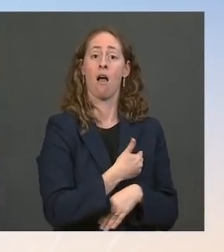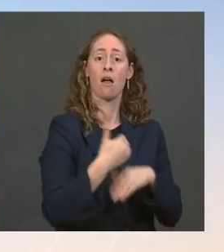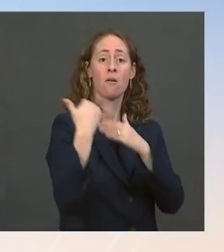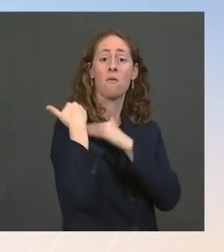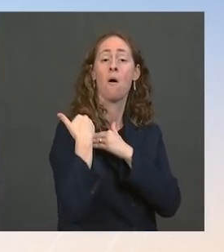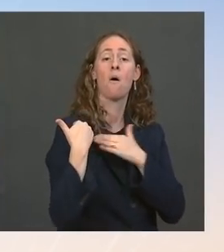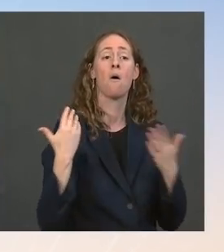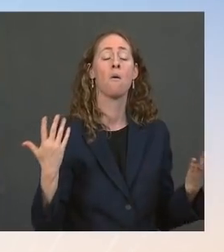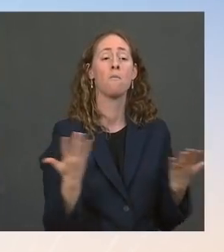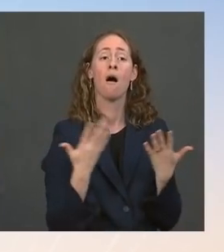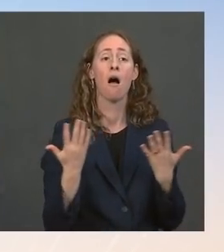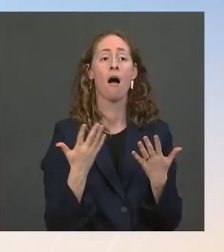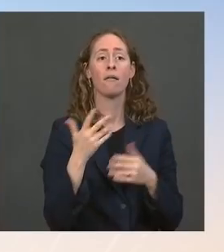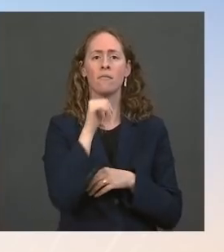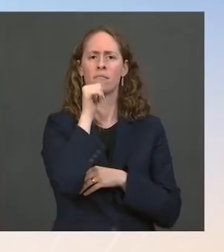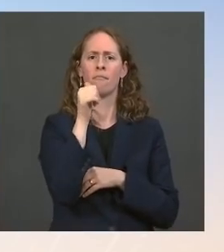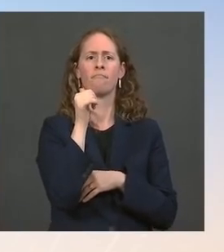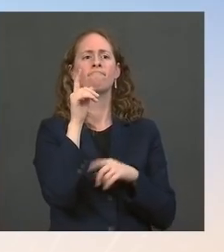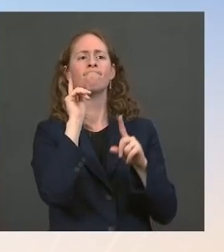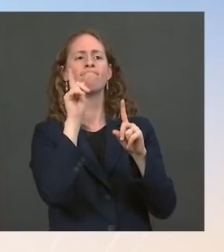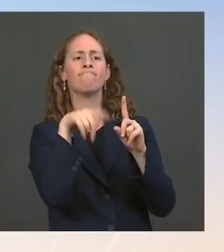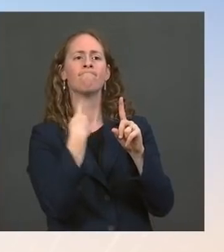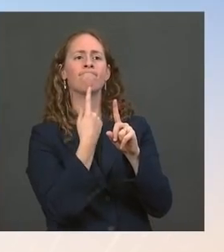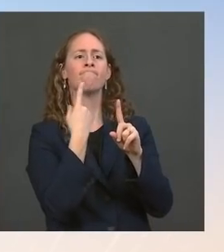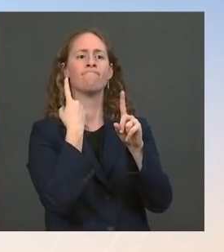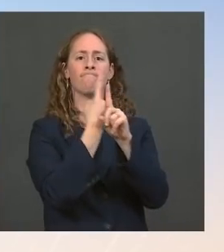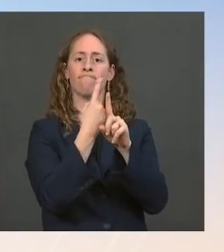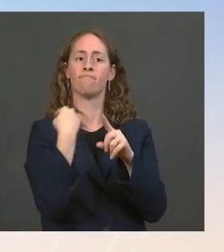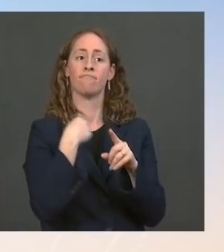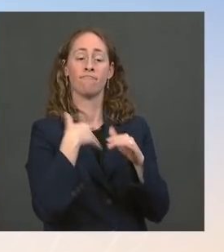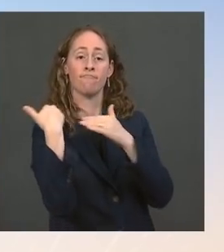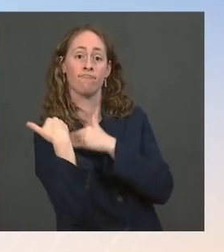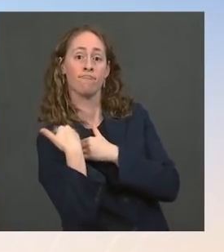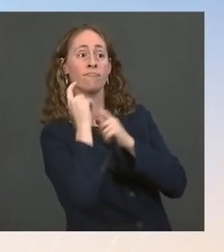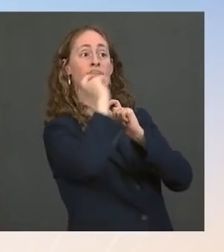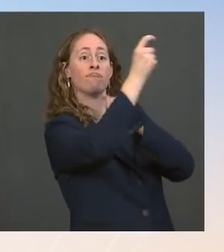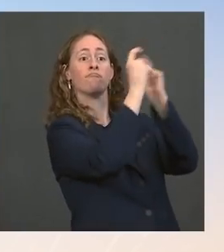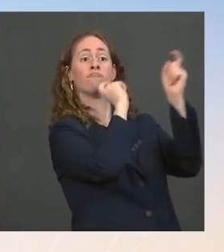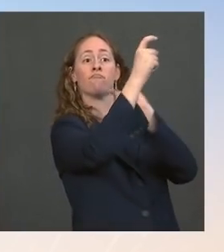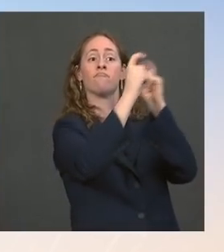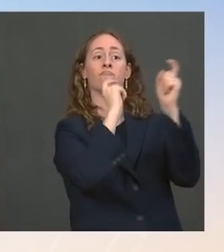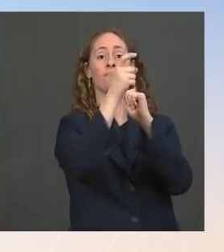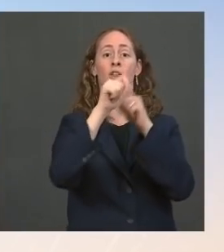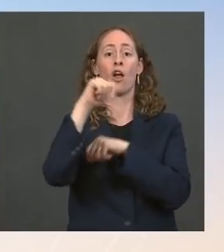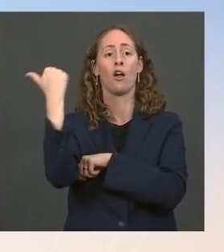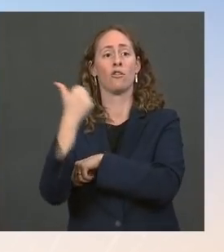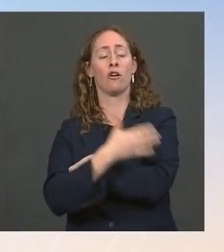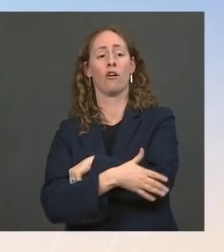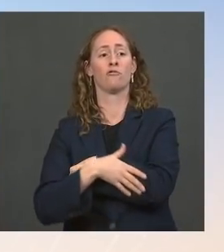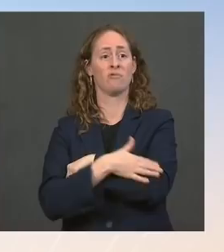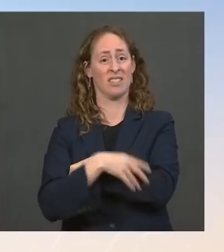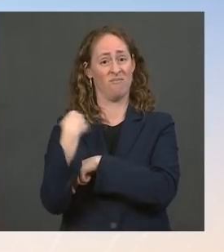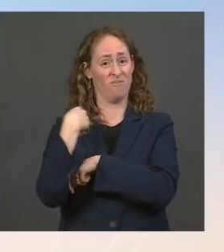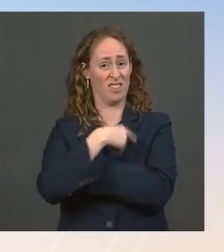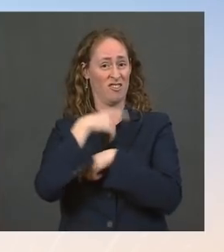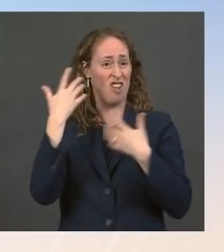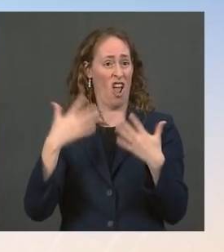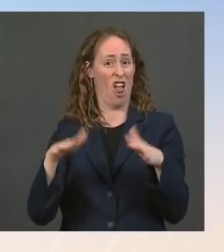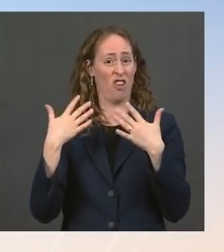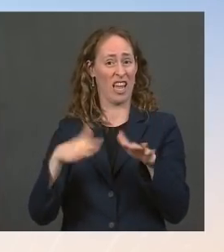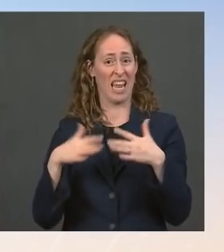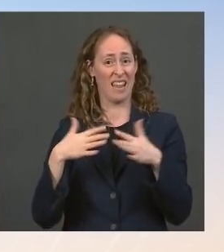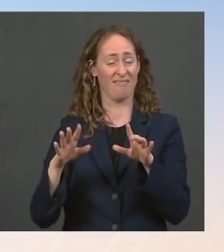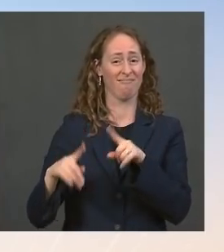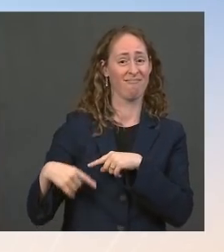not just providing, as the world's biggest provider of vaccines to the global community, more than every other country combined, but